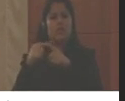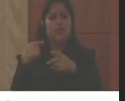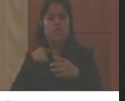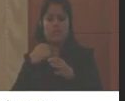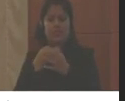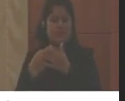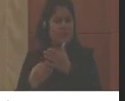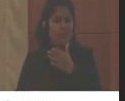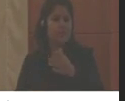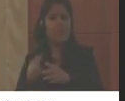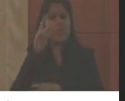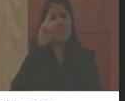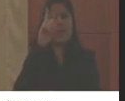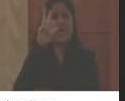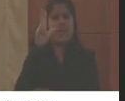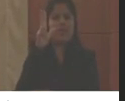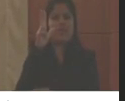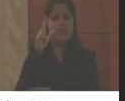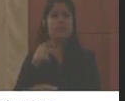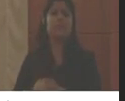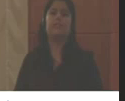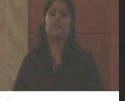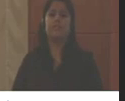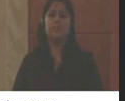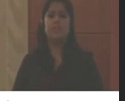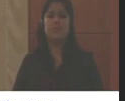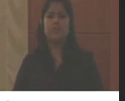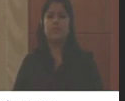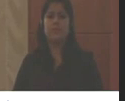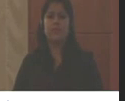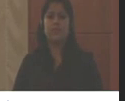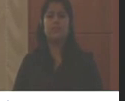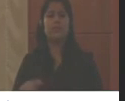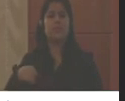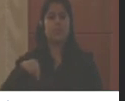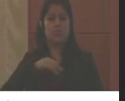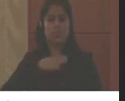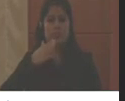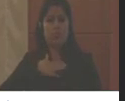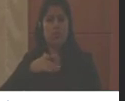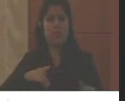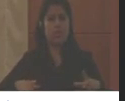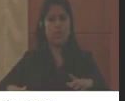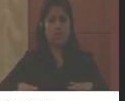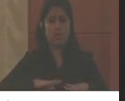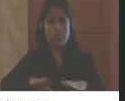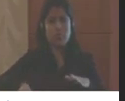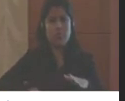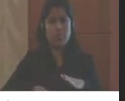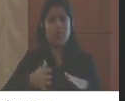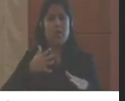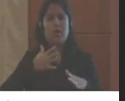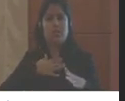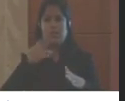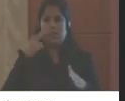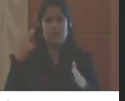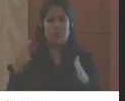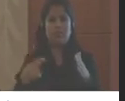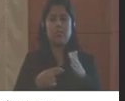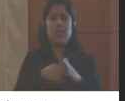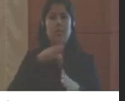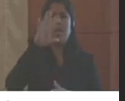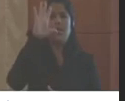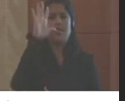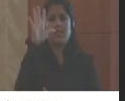national territory and affected 23 federal institutions. Our territory